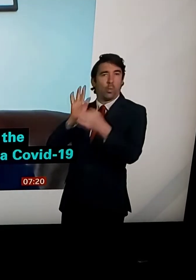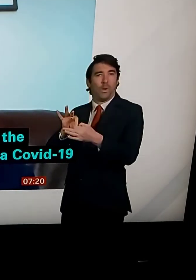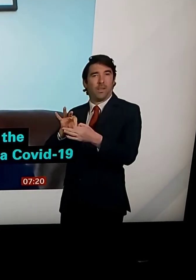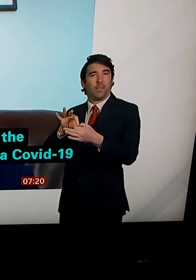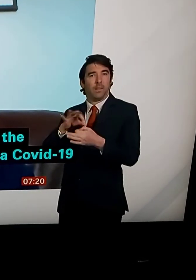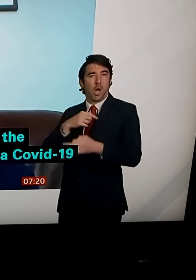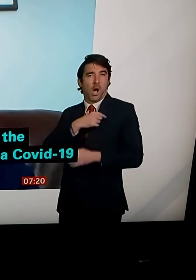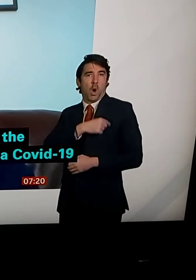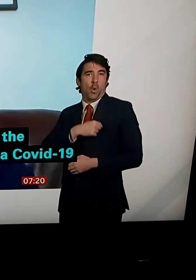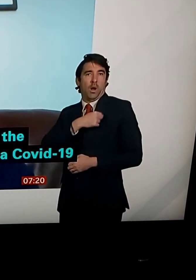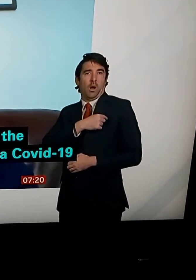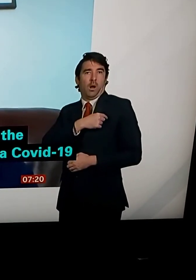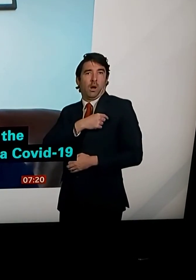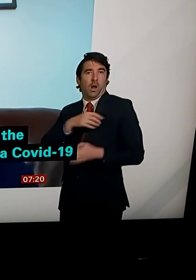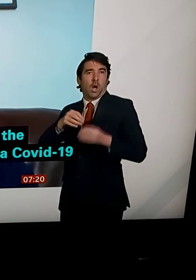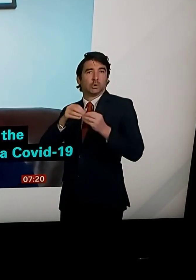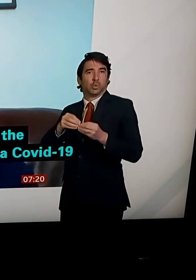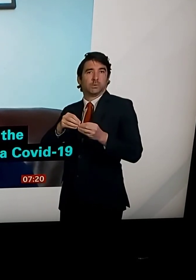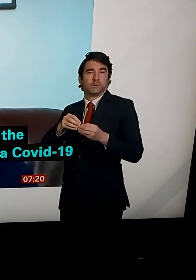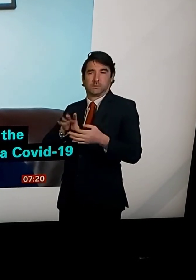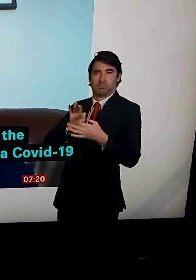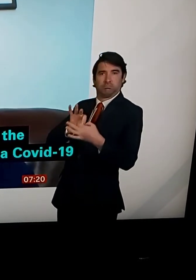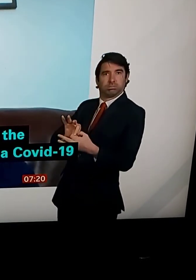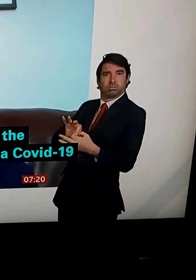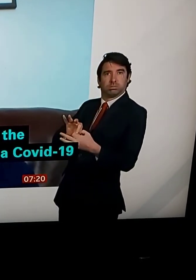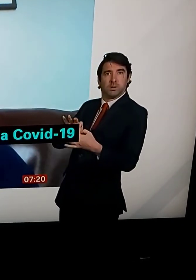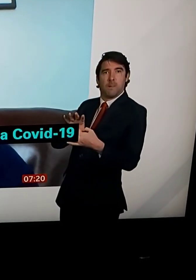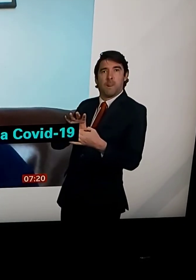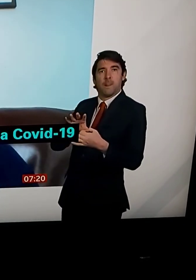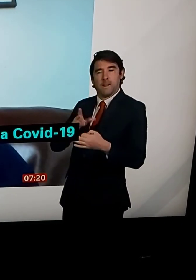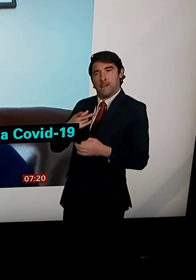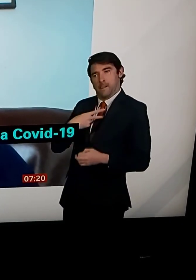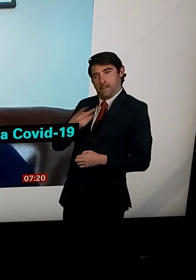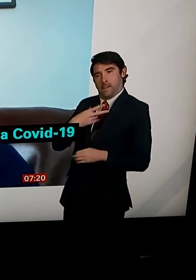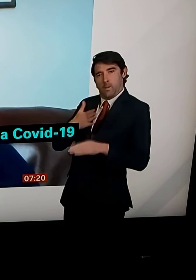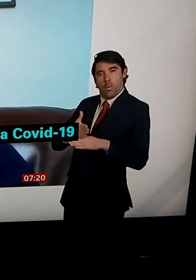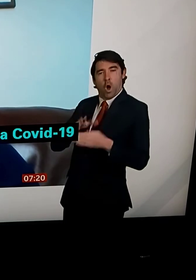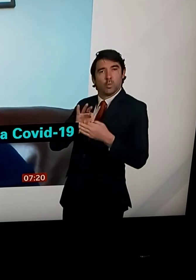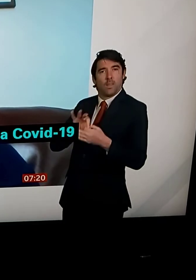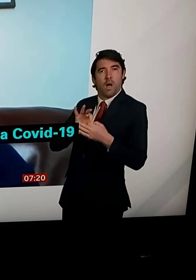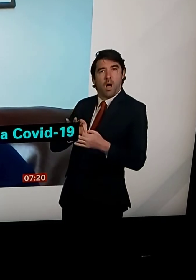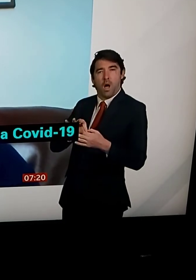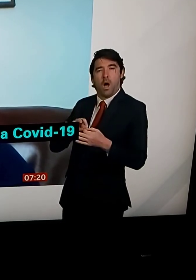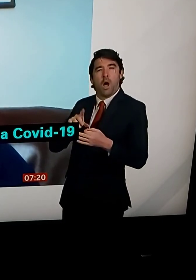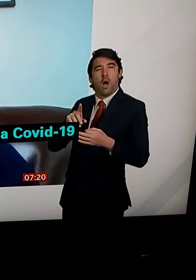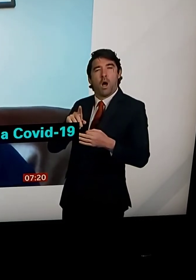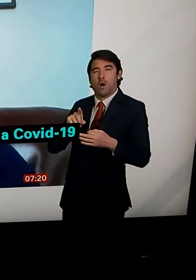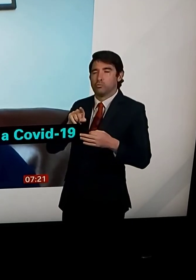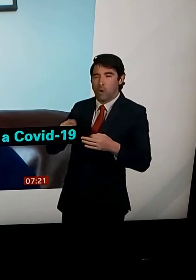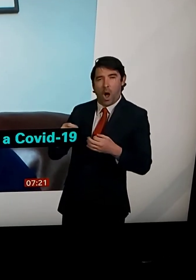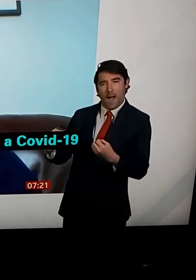of well-being and community as part of a university experience, the Students' Union critical, and we work really closely with the whole